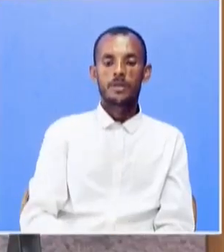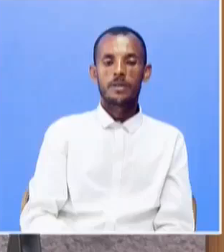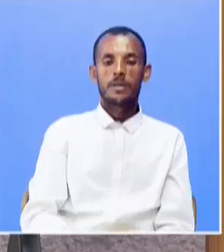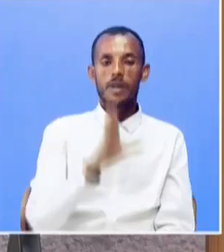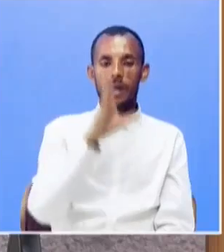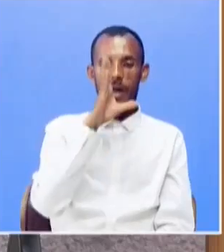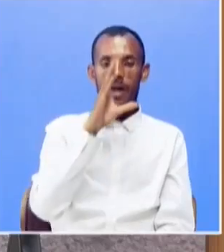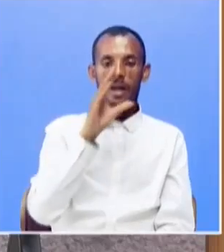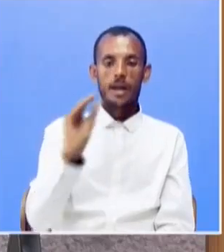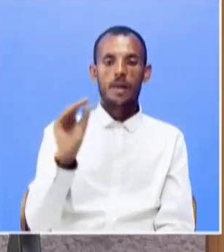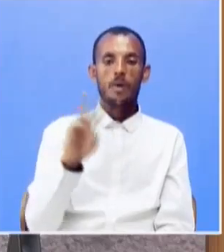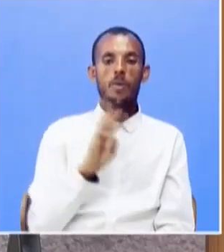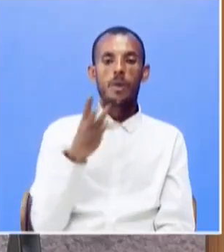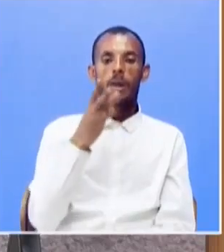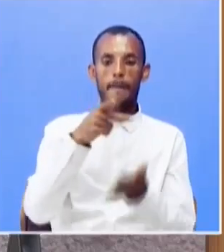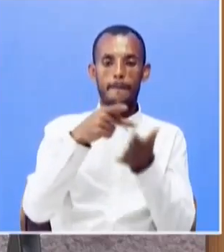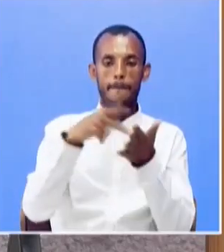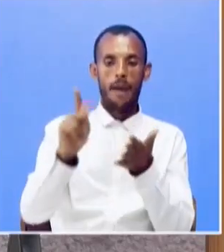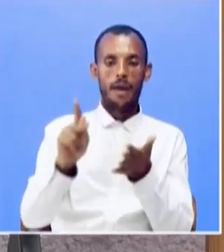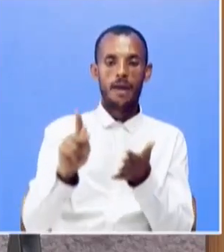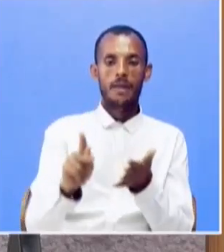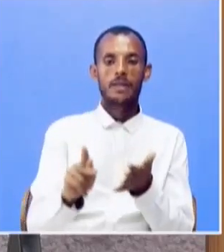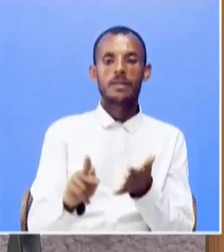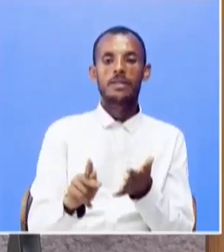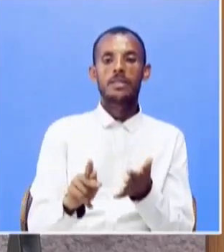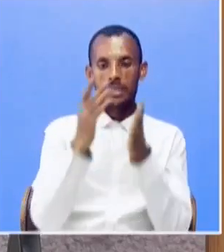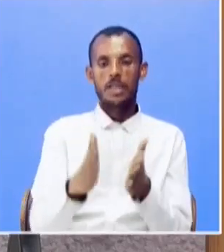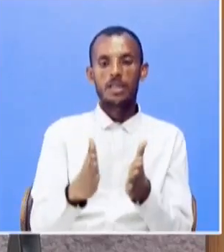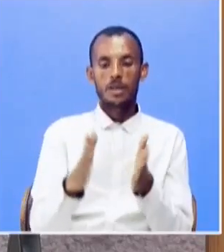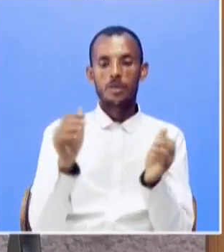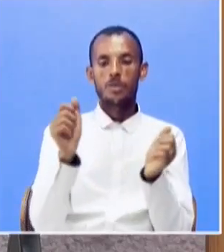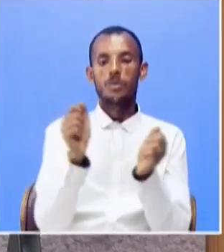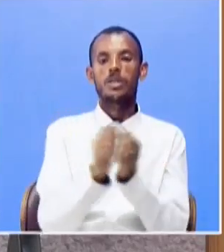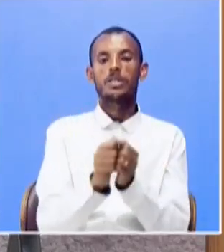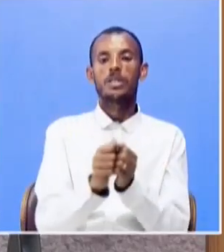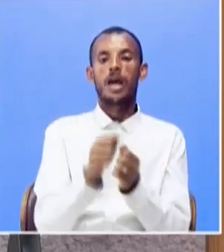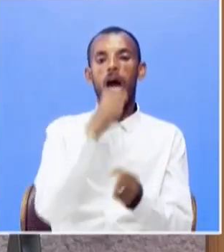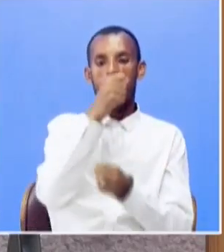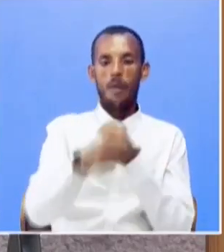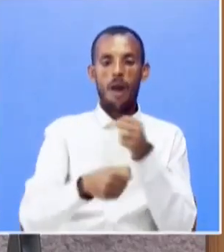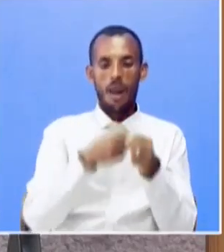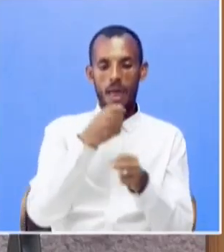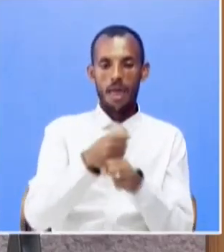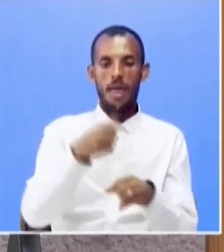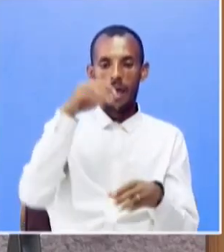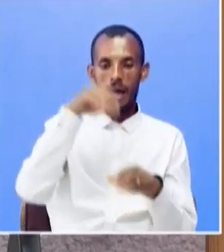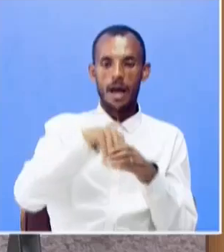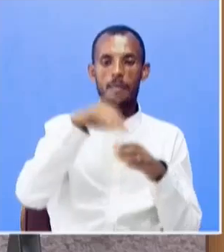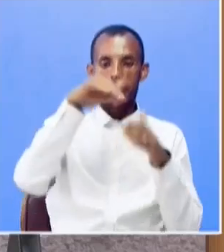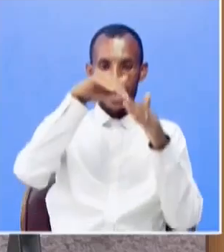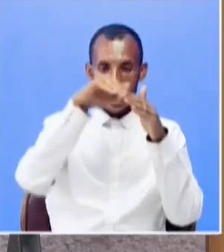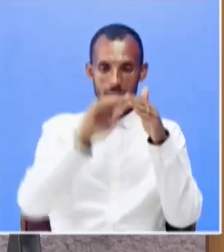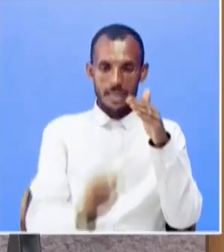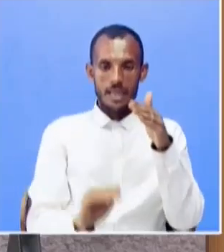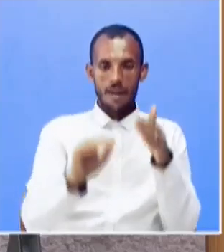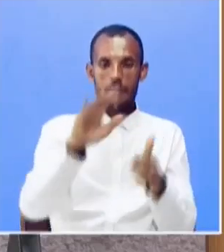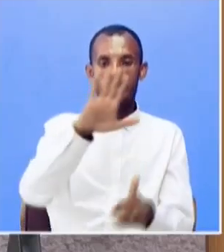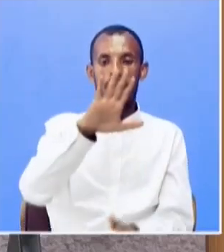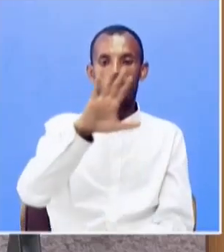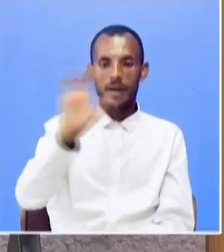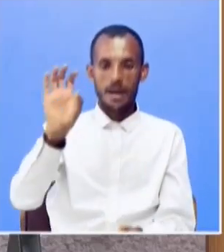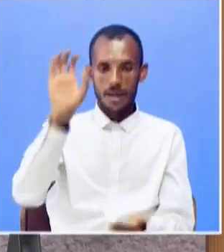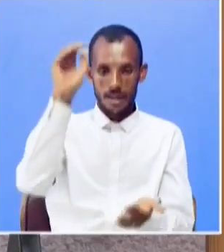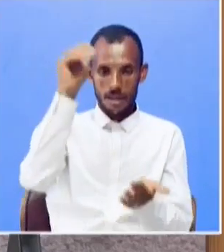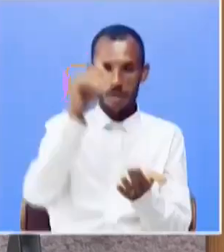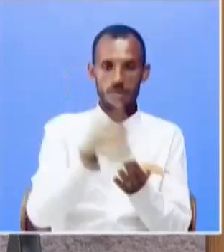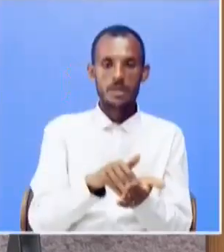And who will pay turnover tax? It's a merchant whose annual income is less than 500,000. So